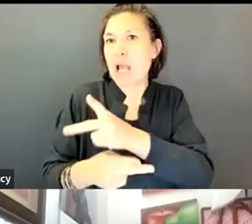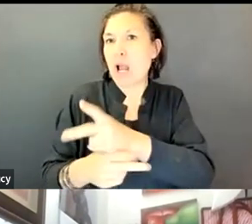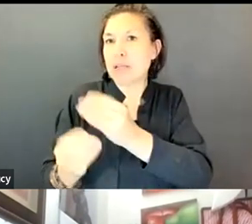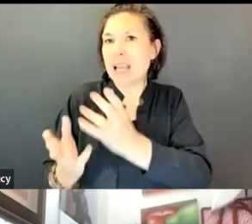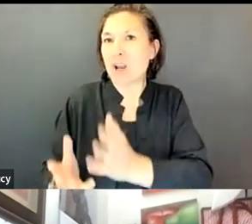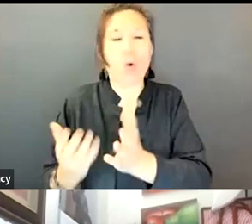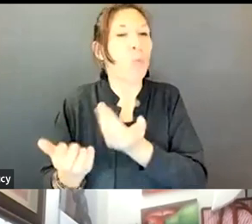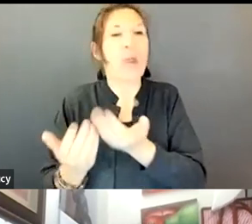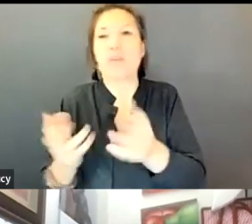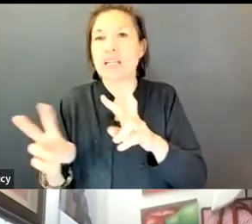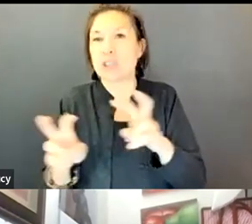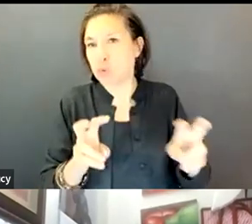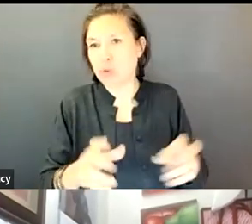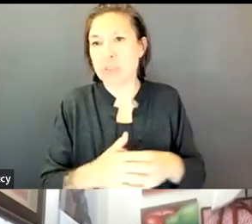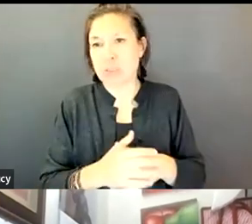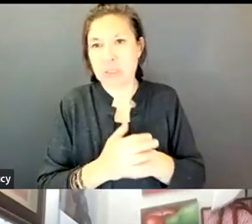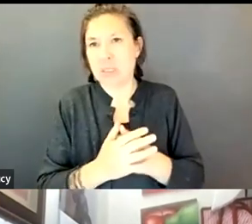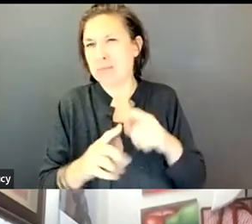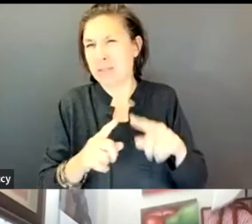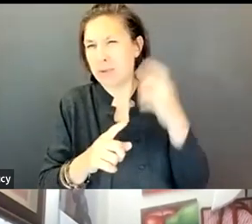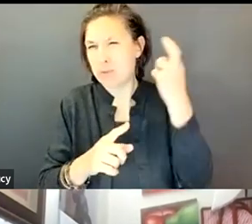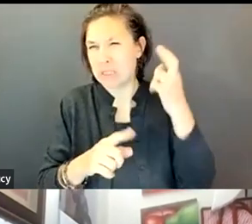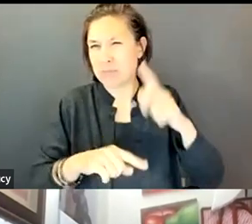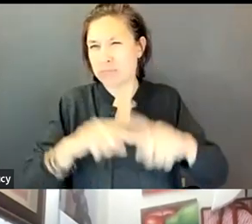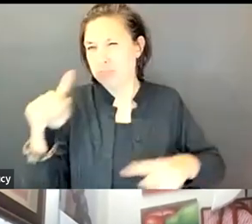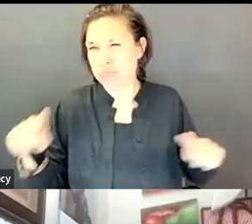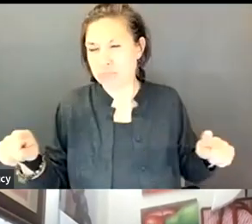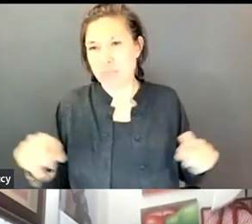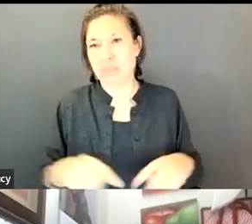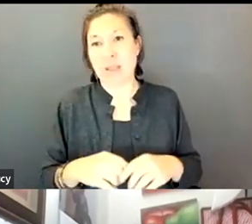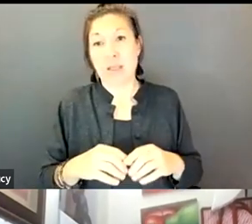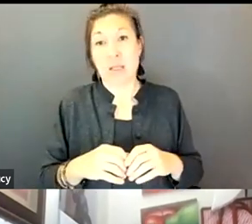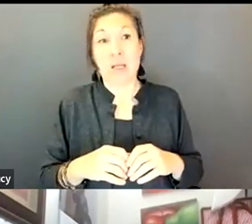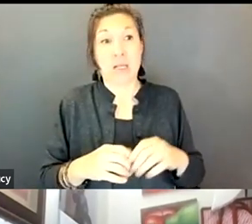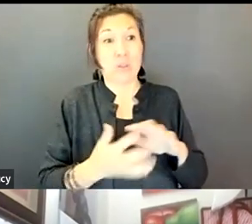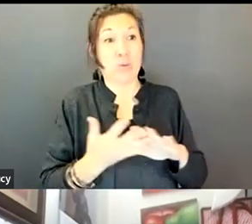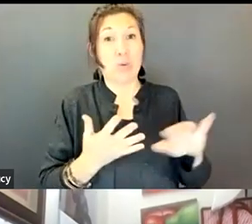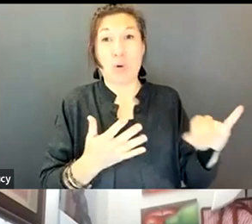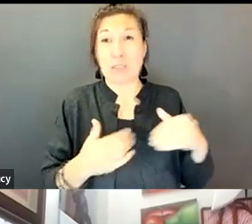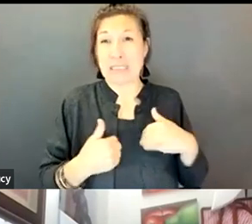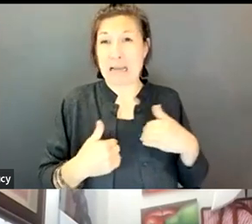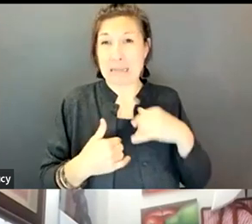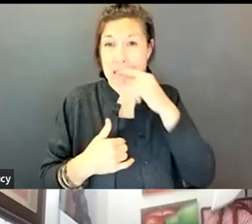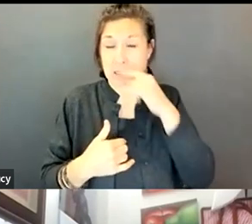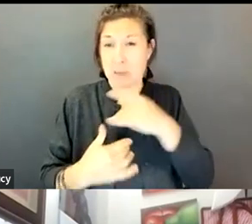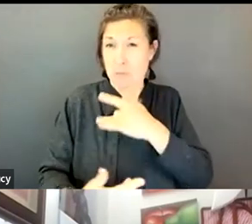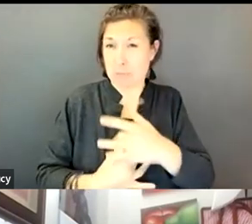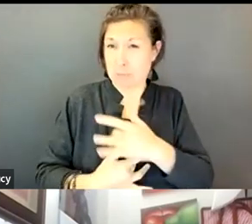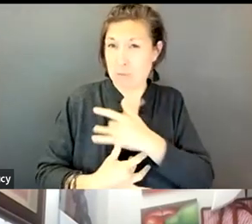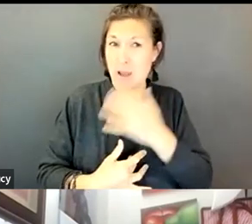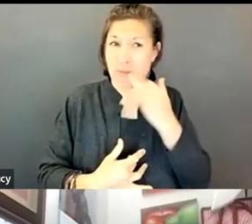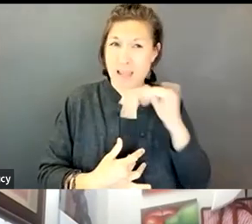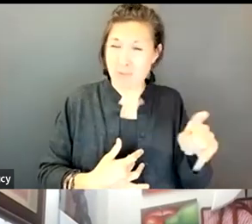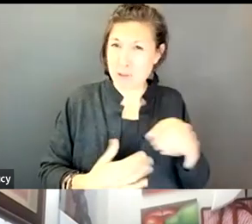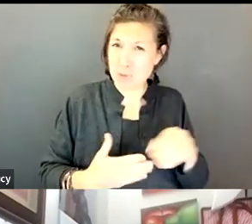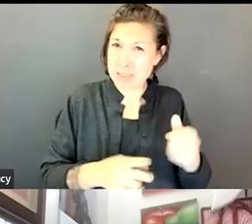things but the only way we solve those is uh you know and those are the ones we really worry about um because the student is often so young that